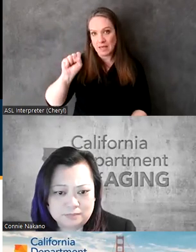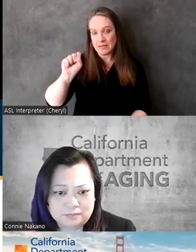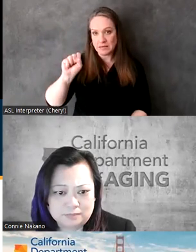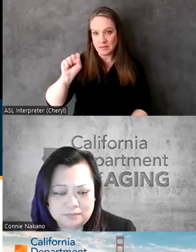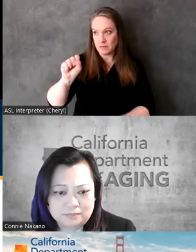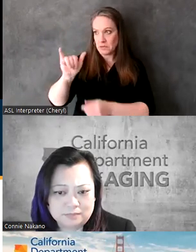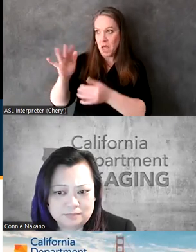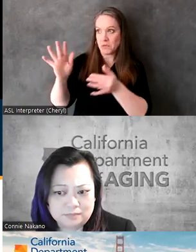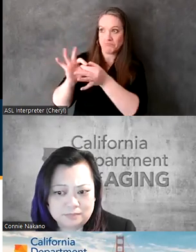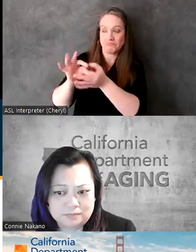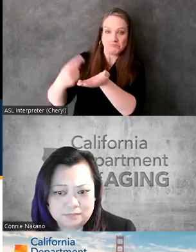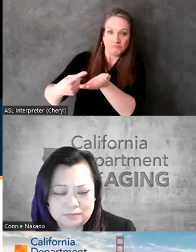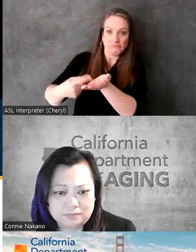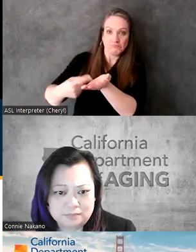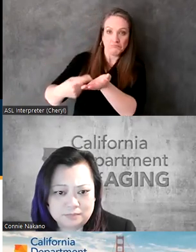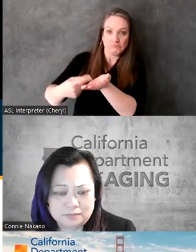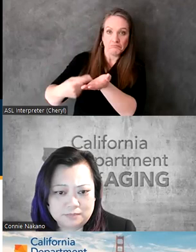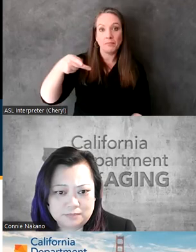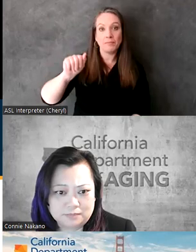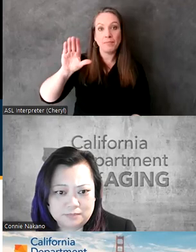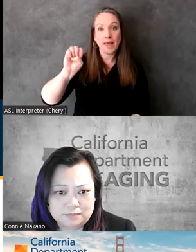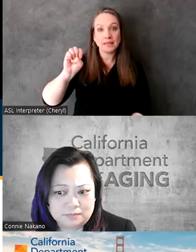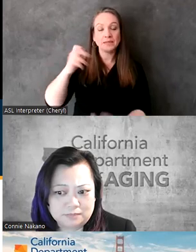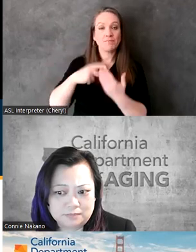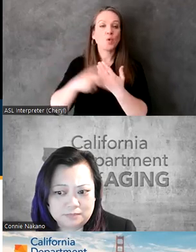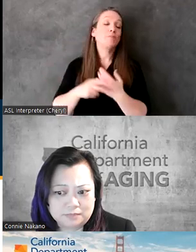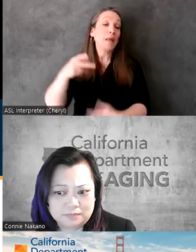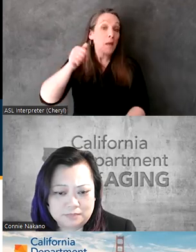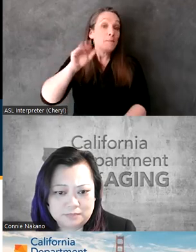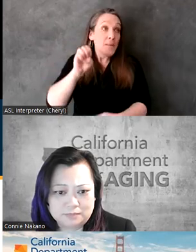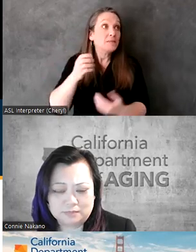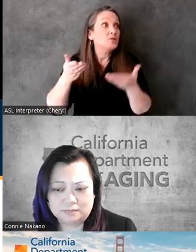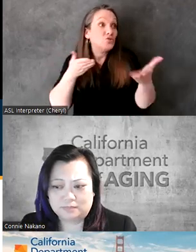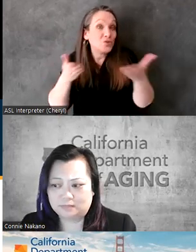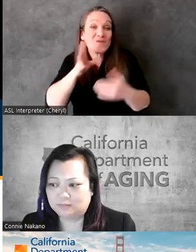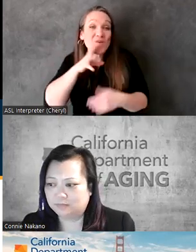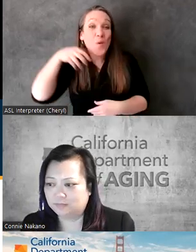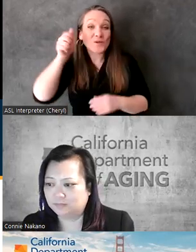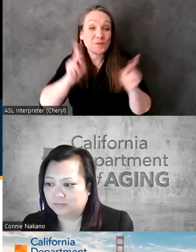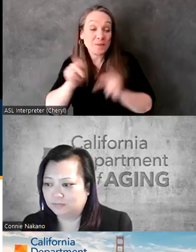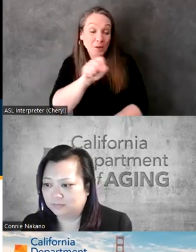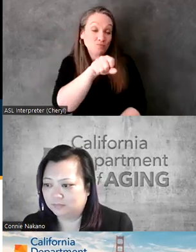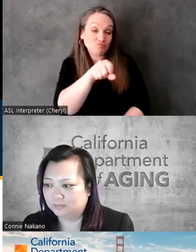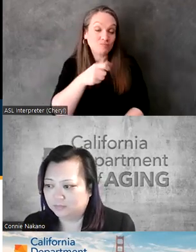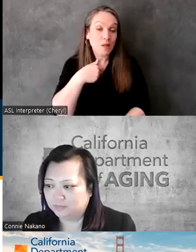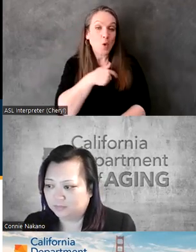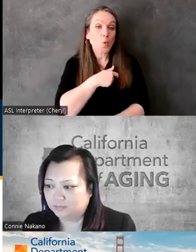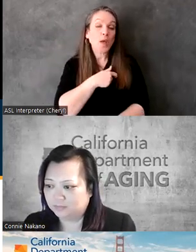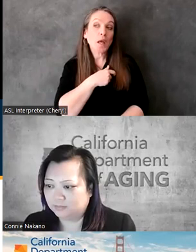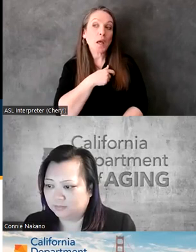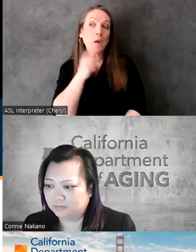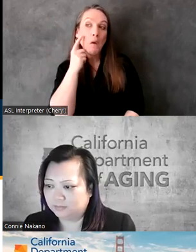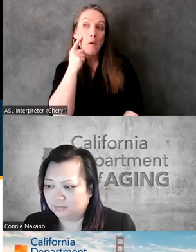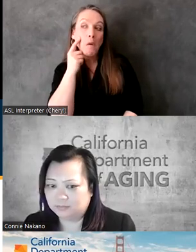PACE program issues. Obviously, it's a program that serves older adults, so it's something that we continue to be interested in